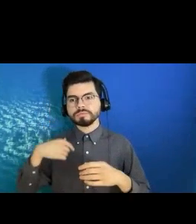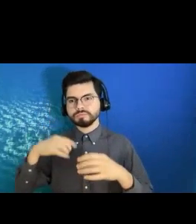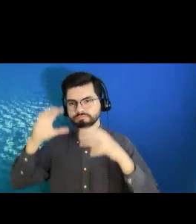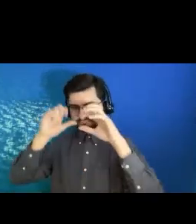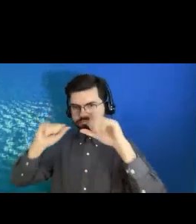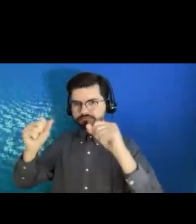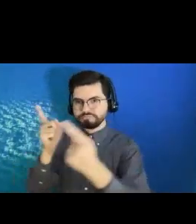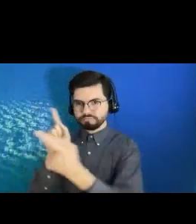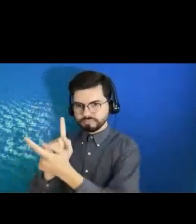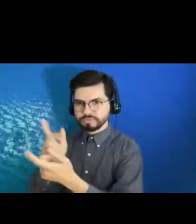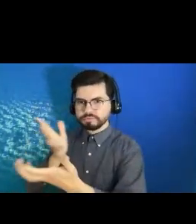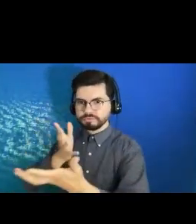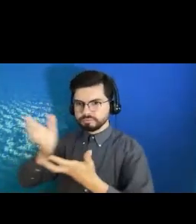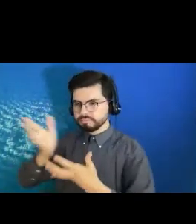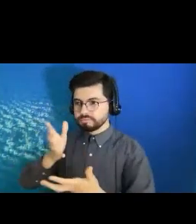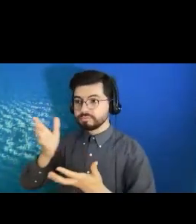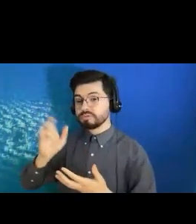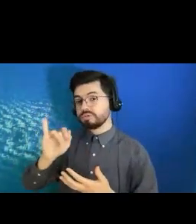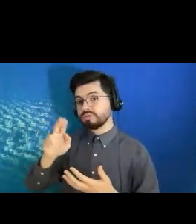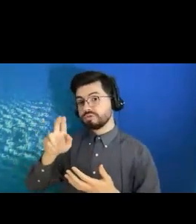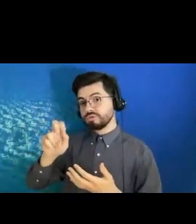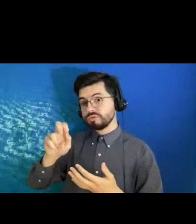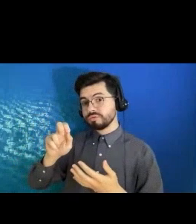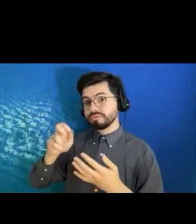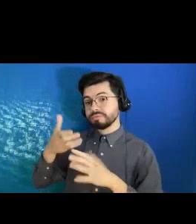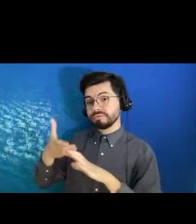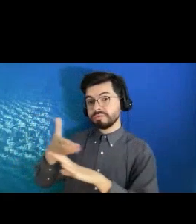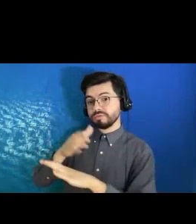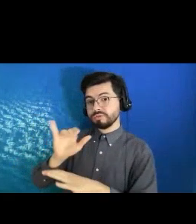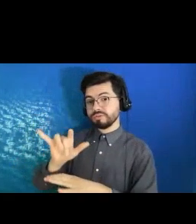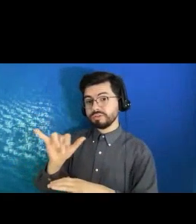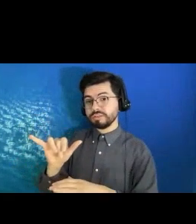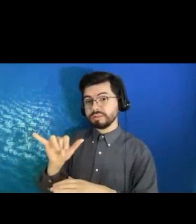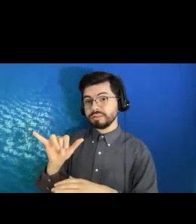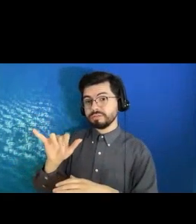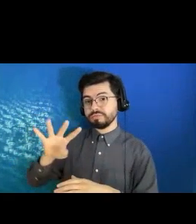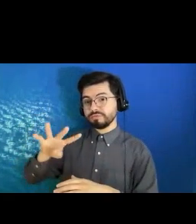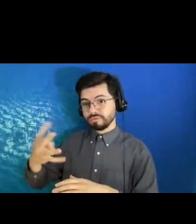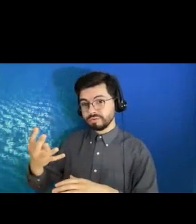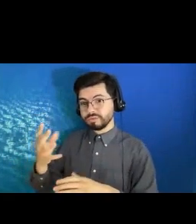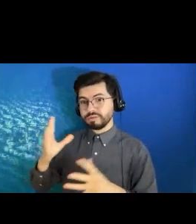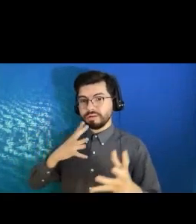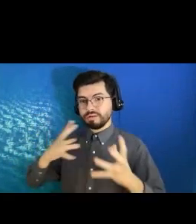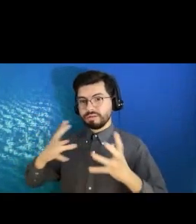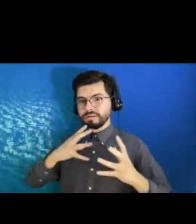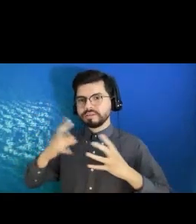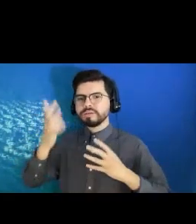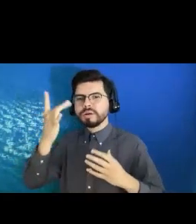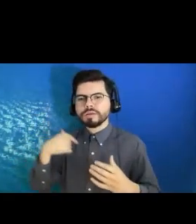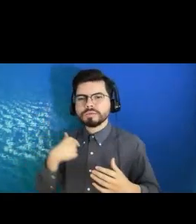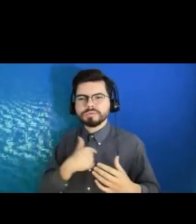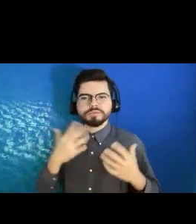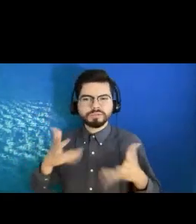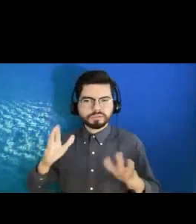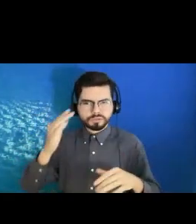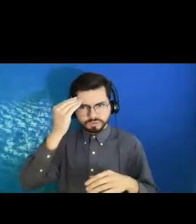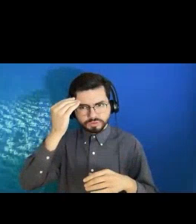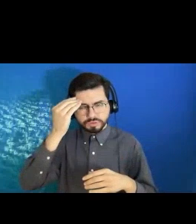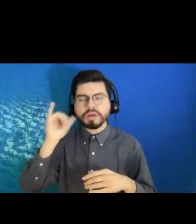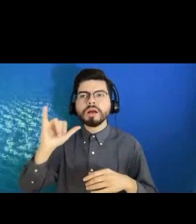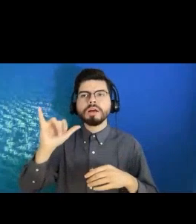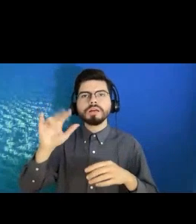before the July 4th holiday, because by then we kind of know. We've seen what the rains are going to do. We know what the snow was. We